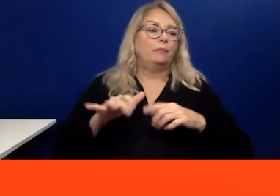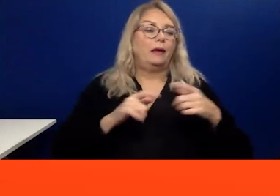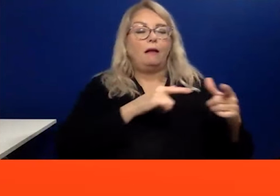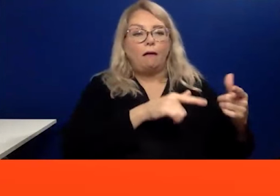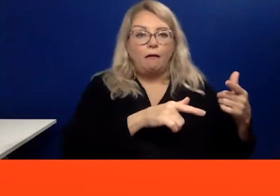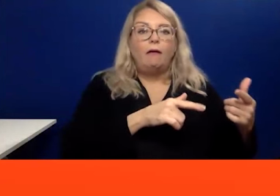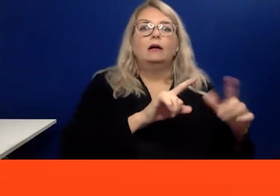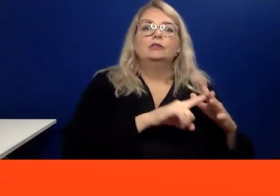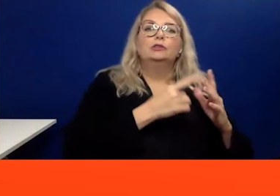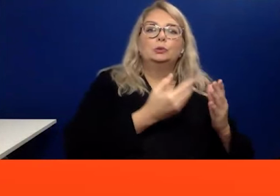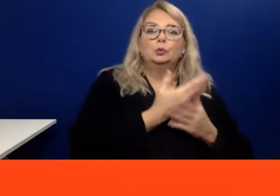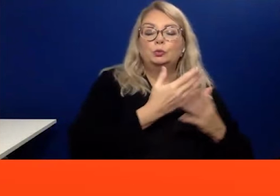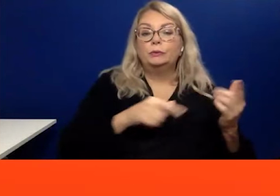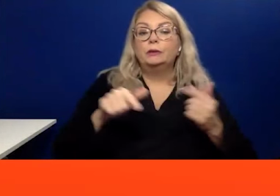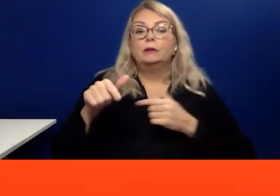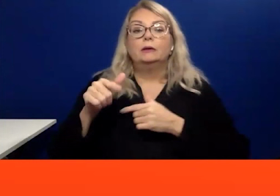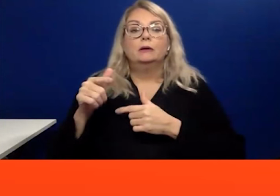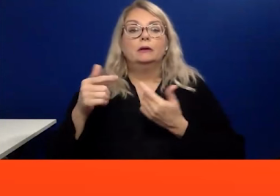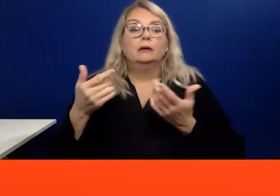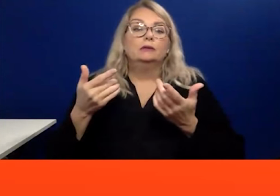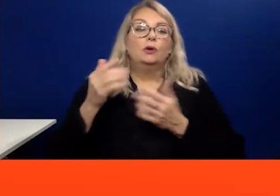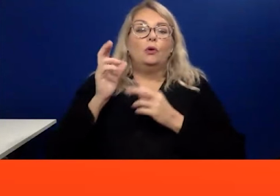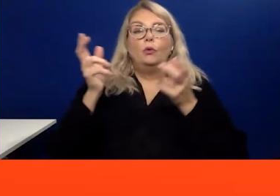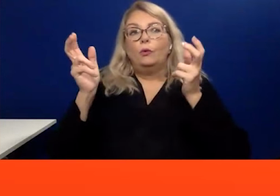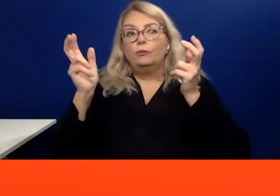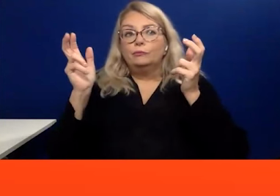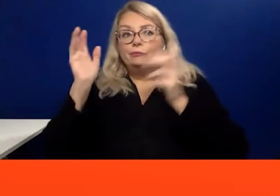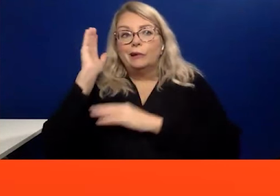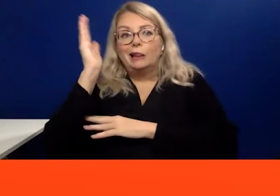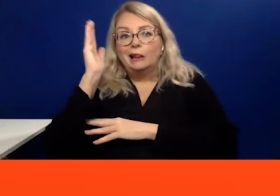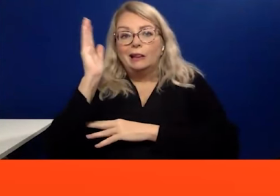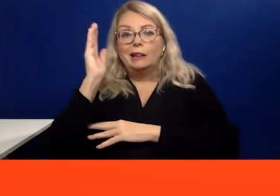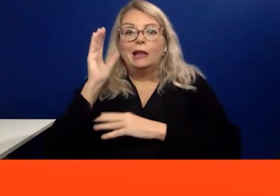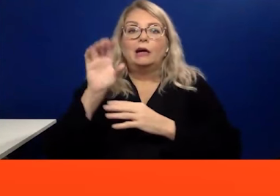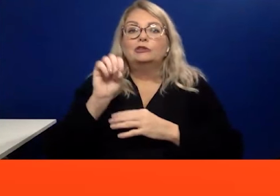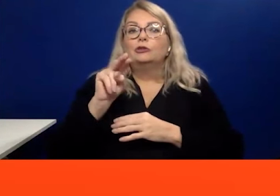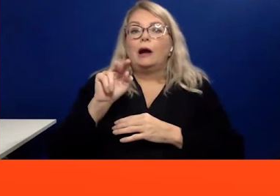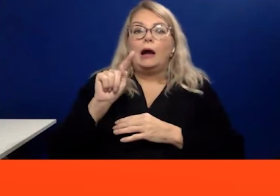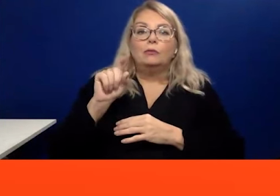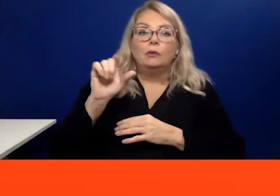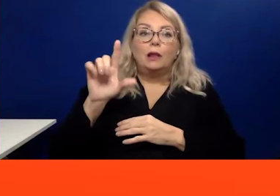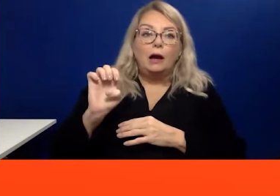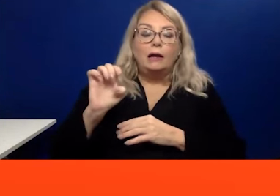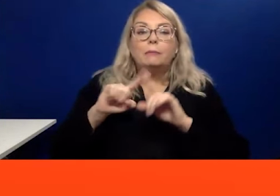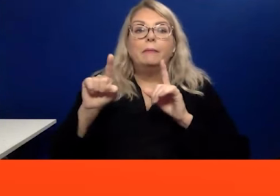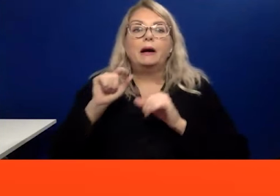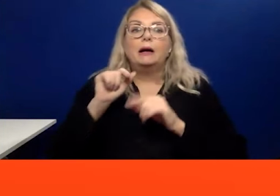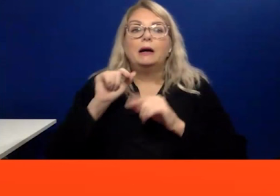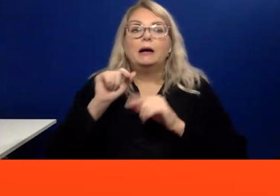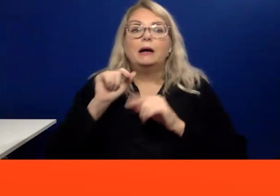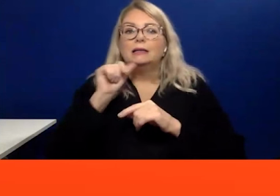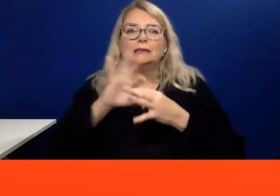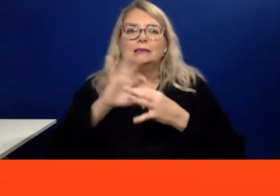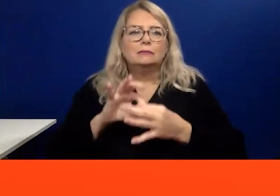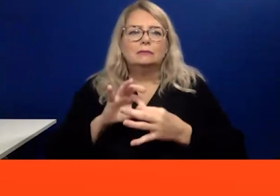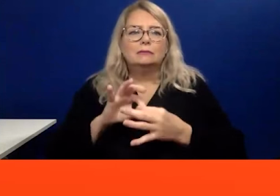get a piece here under, say, a lecture outline or an SLO, but it's not really tied together under